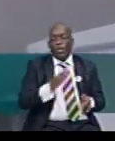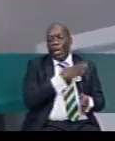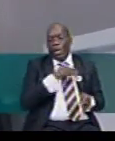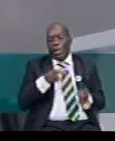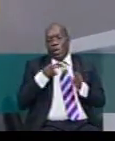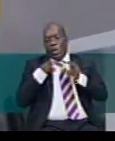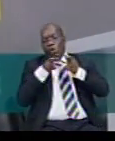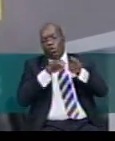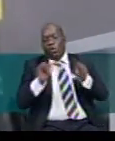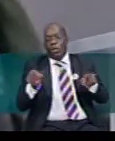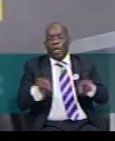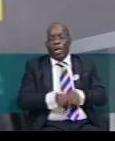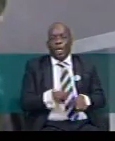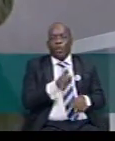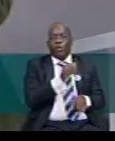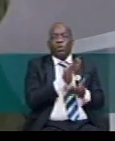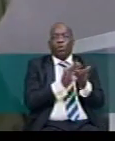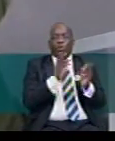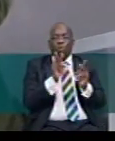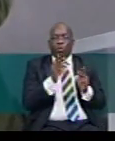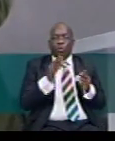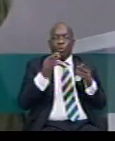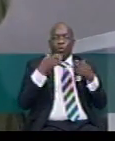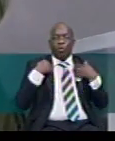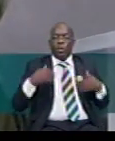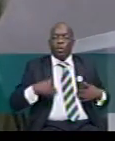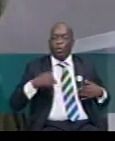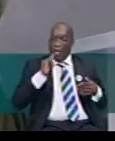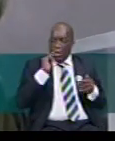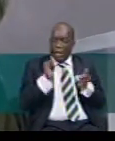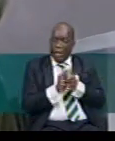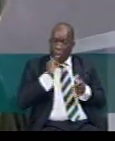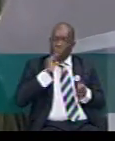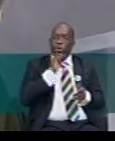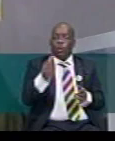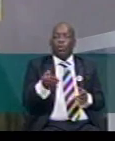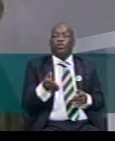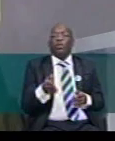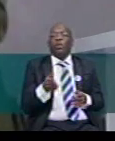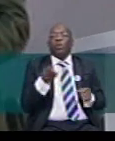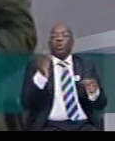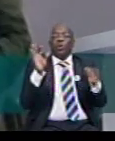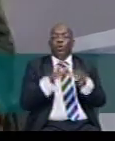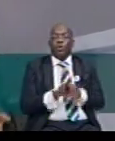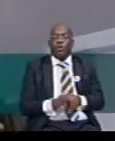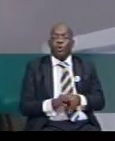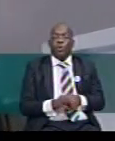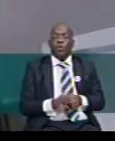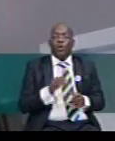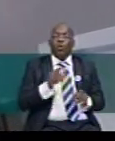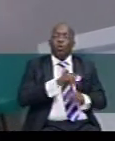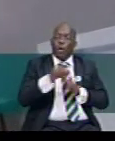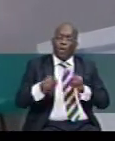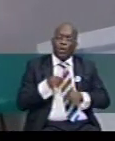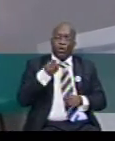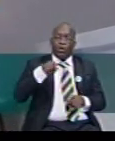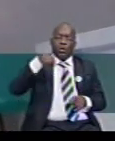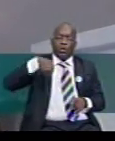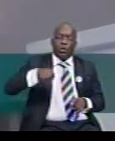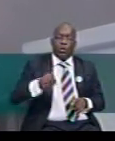a spectator, when you ought to be running as a participant, that's a